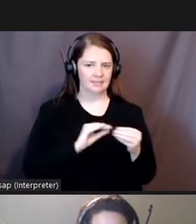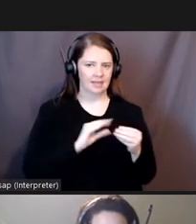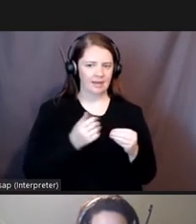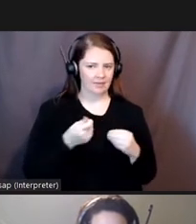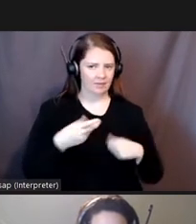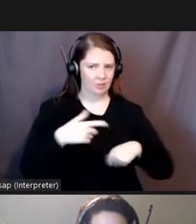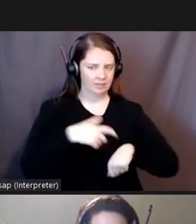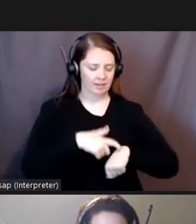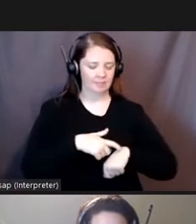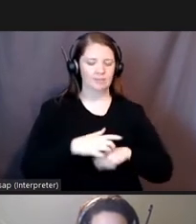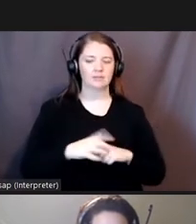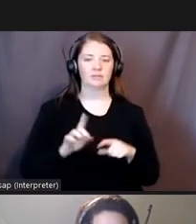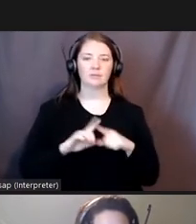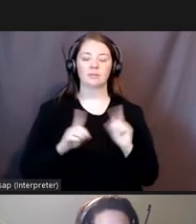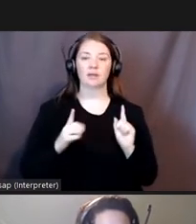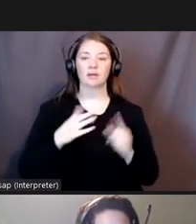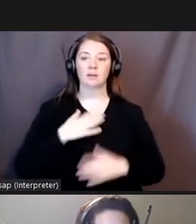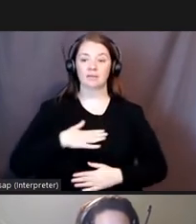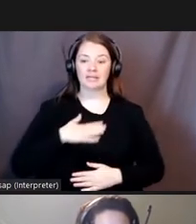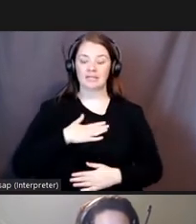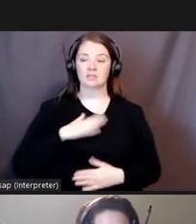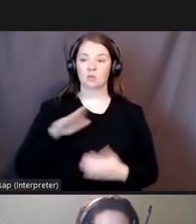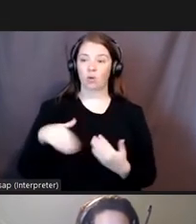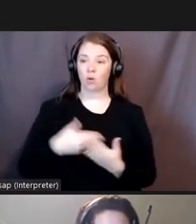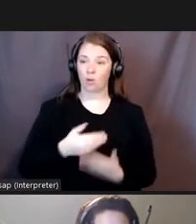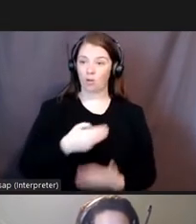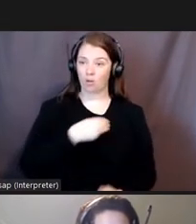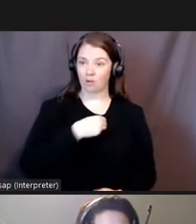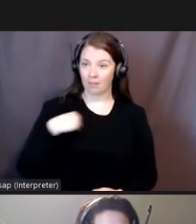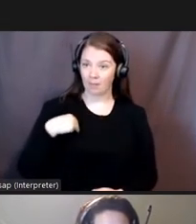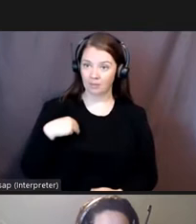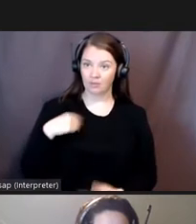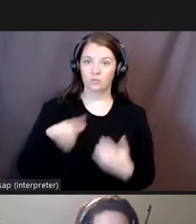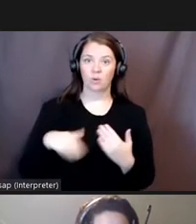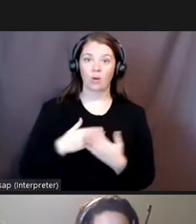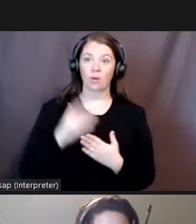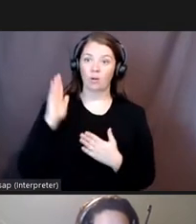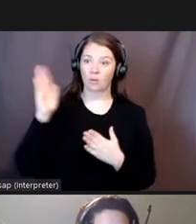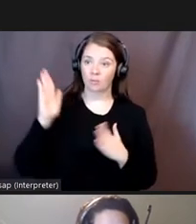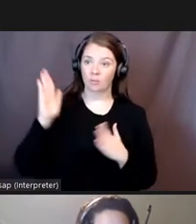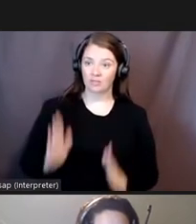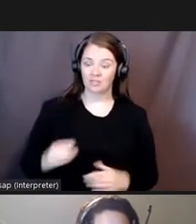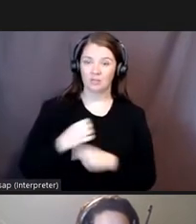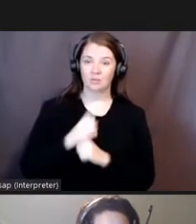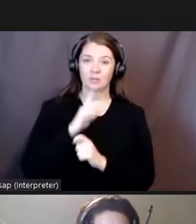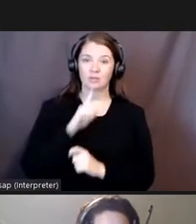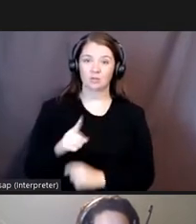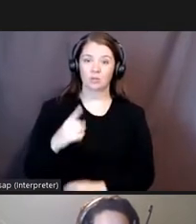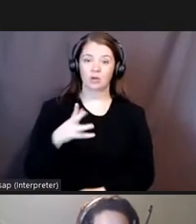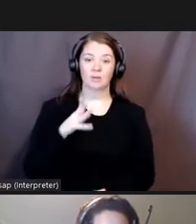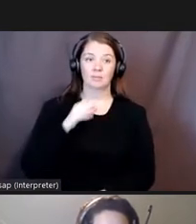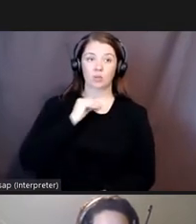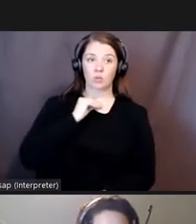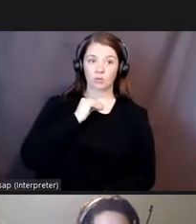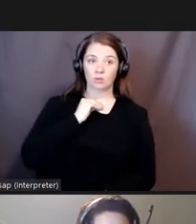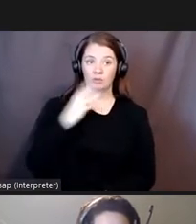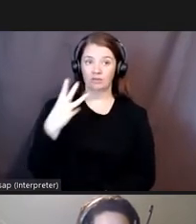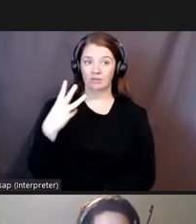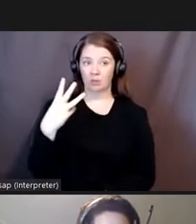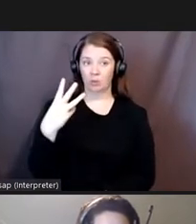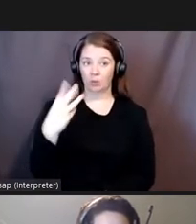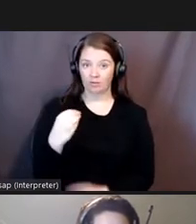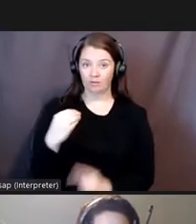now, if I could have all the members and presenters mute your audio and turn off your video unless you're